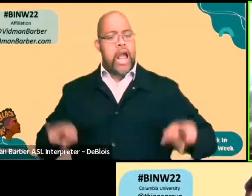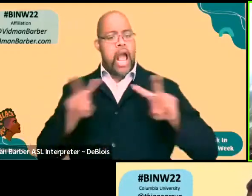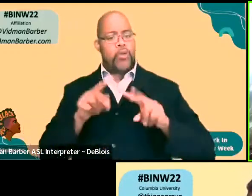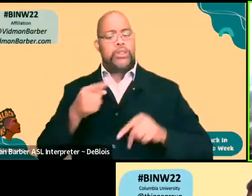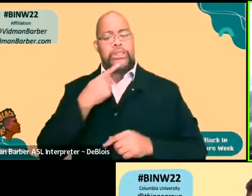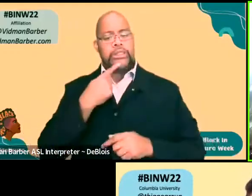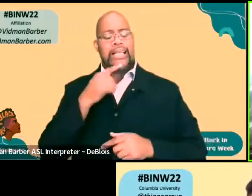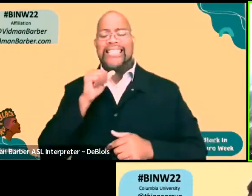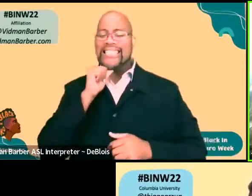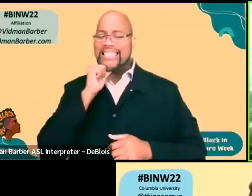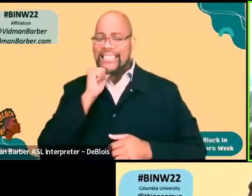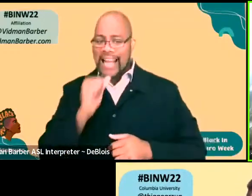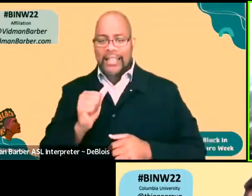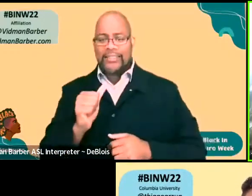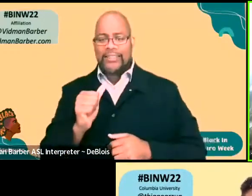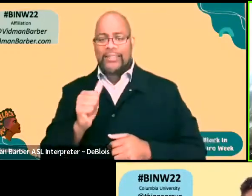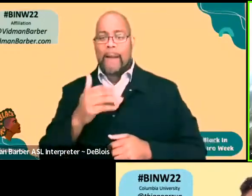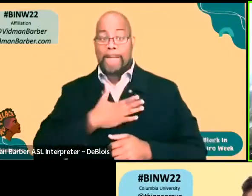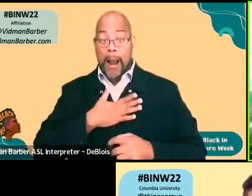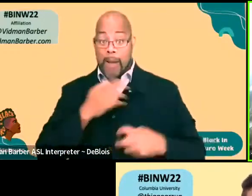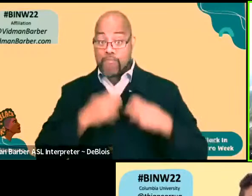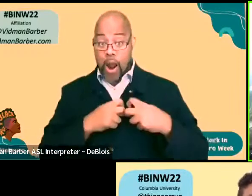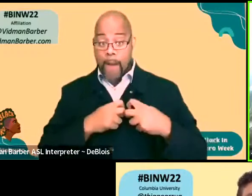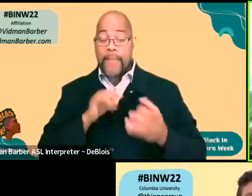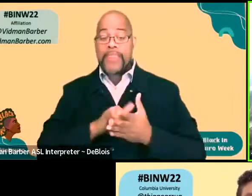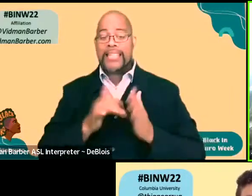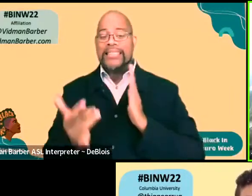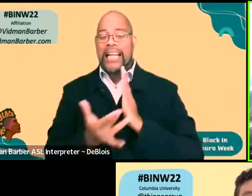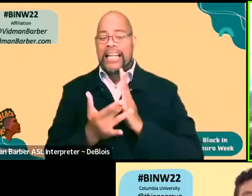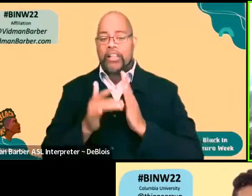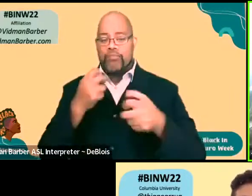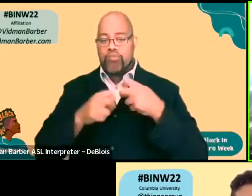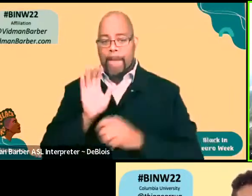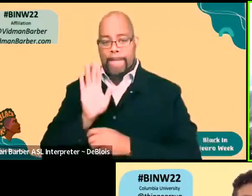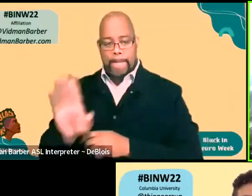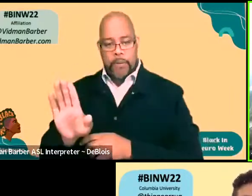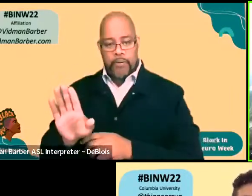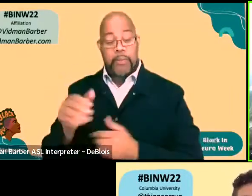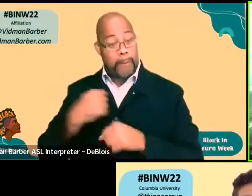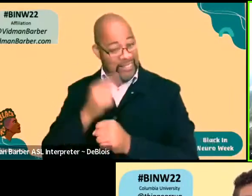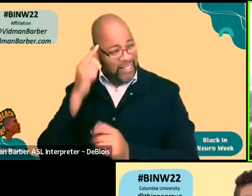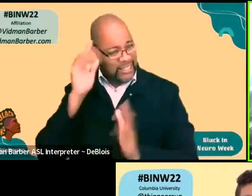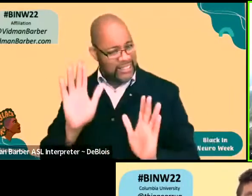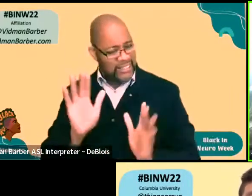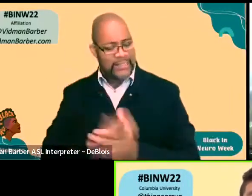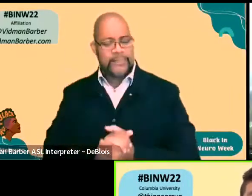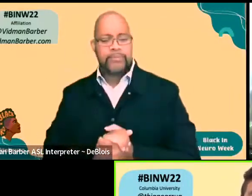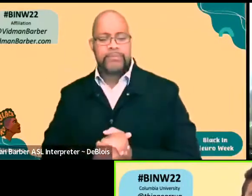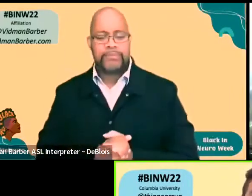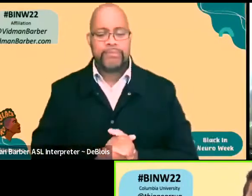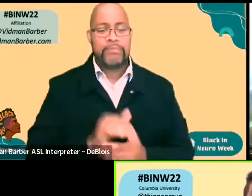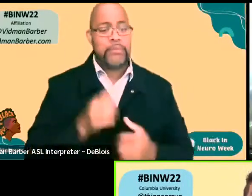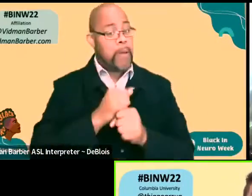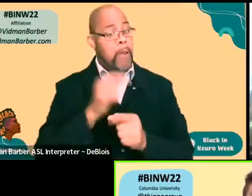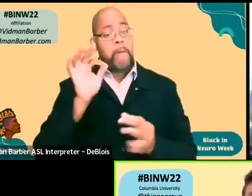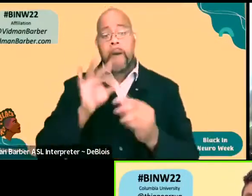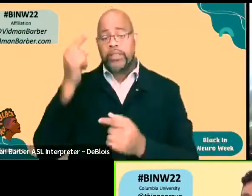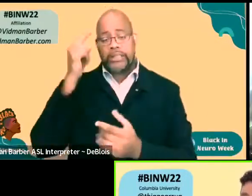say, it is not my problem, it is the technology's problem, if that makes sense. That makes perfect